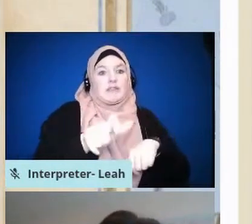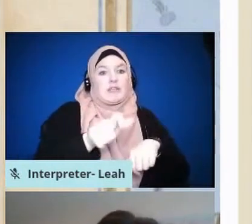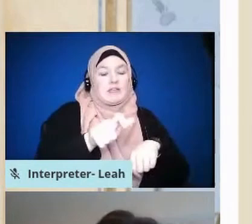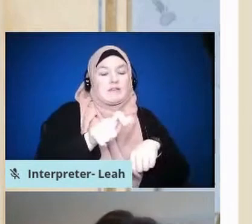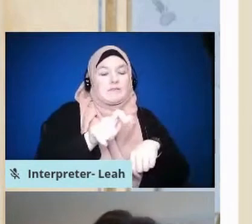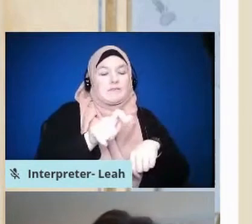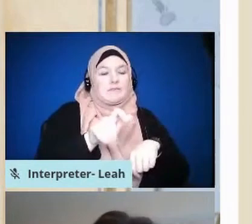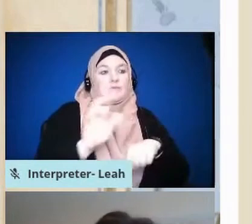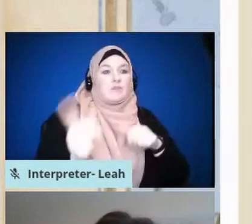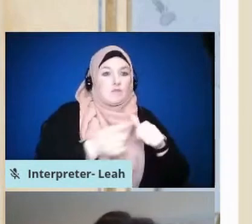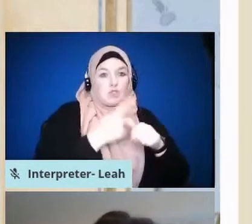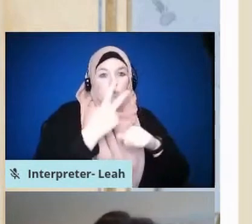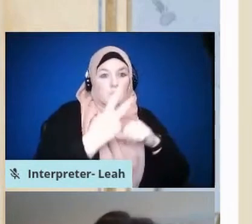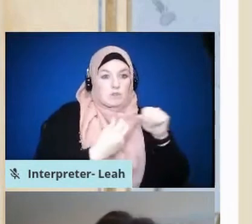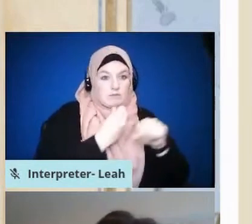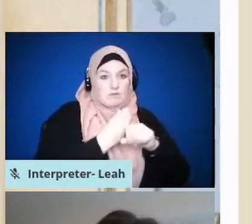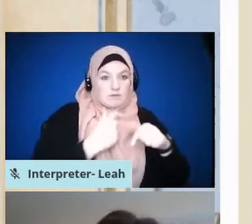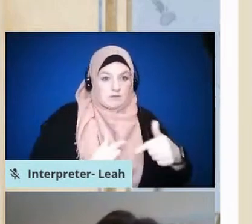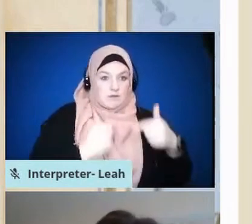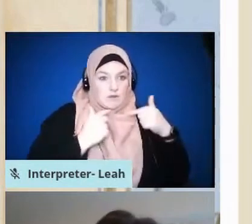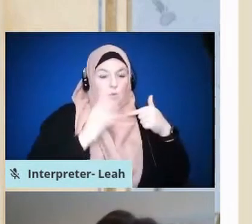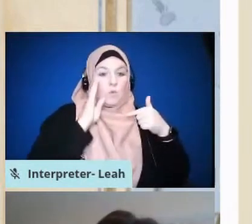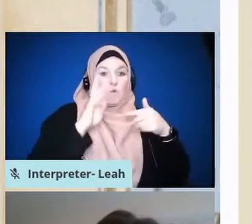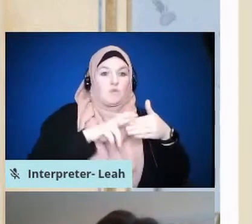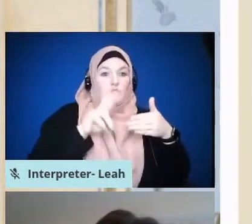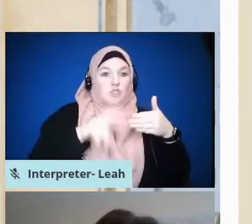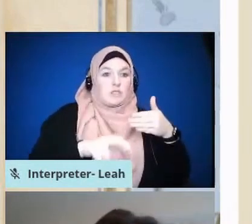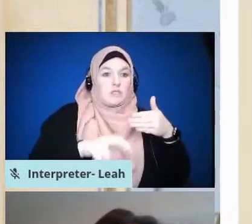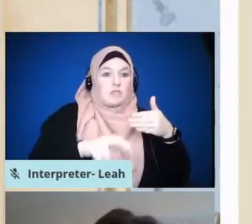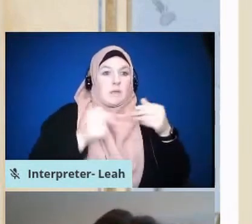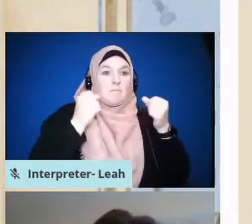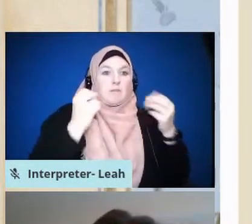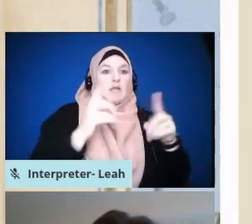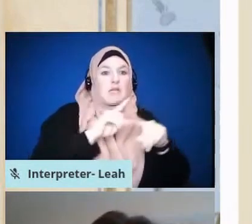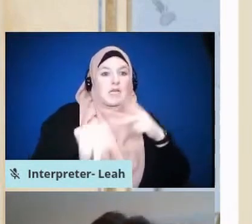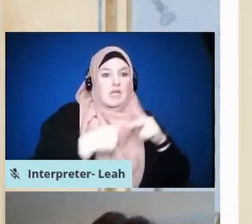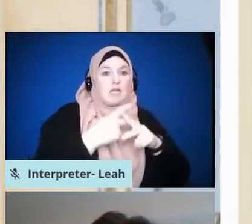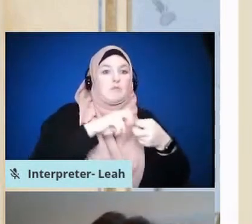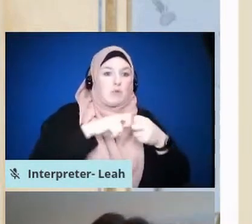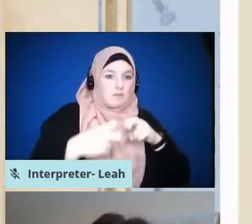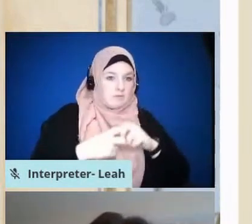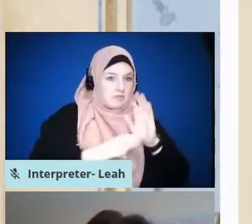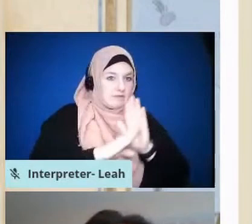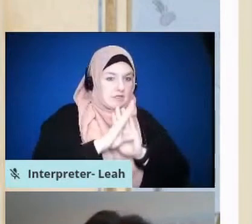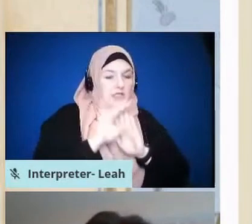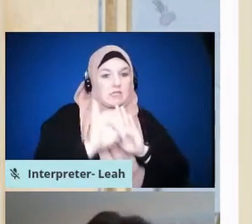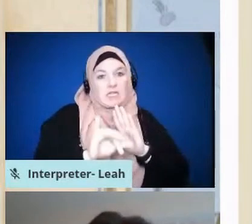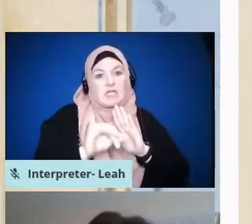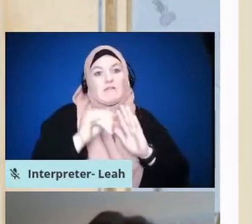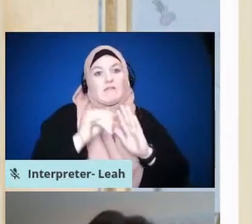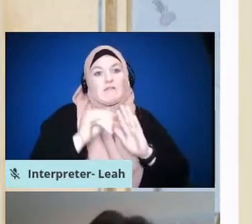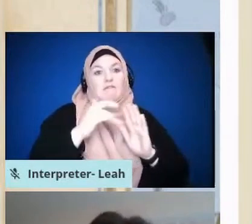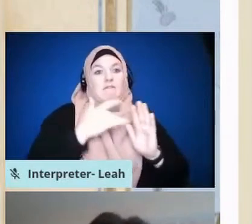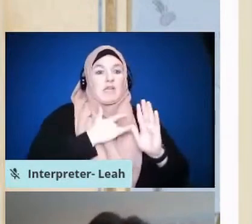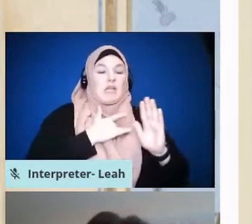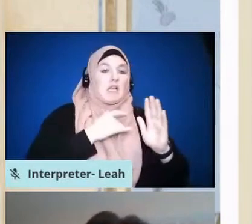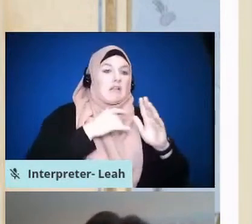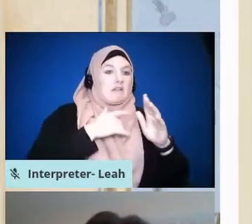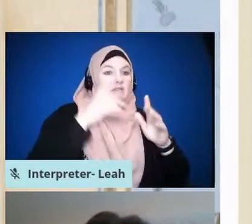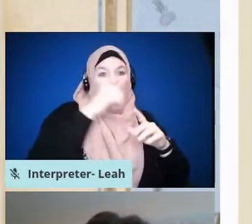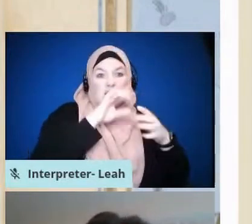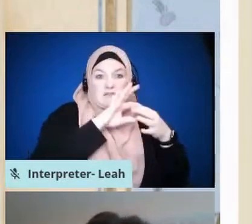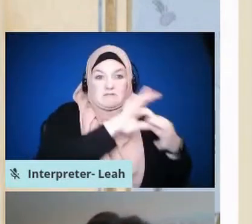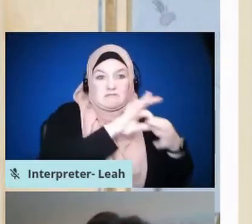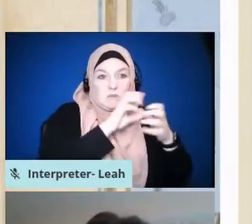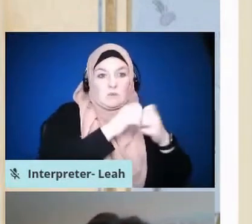during the first 2 years of life will result in many forms of problematic development, such as insecure attachment